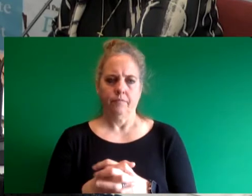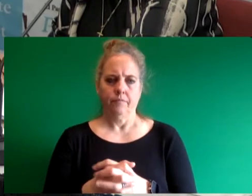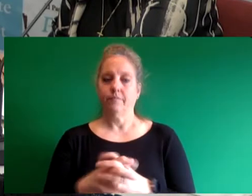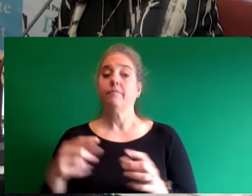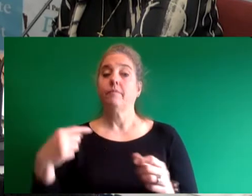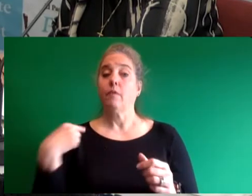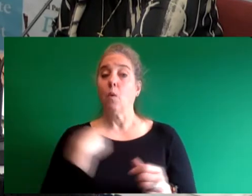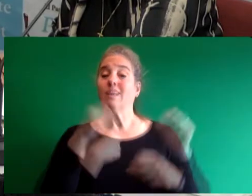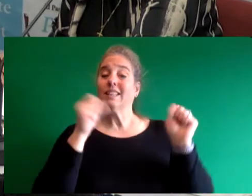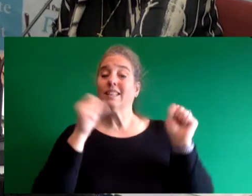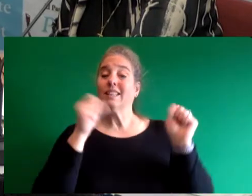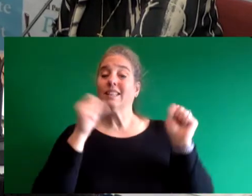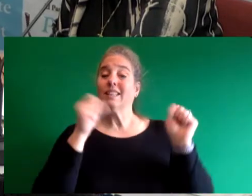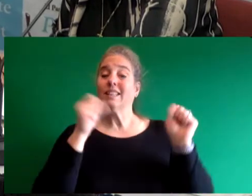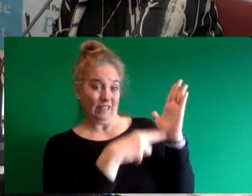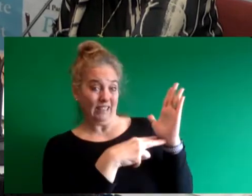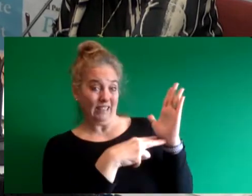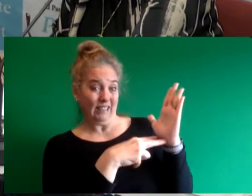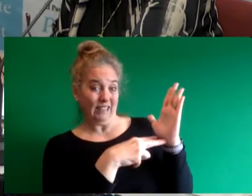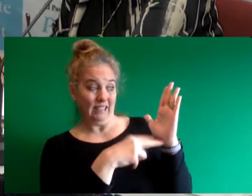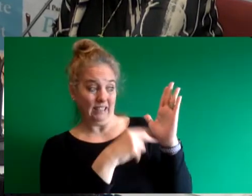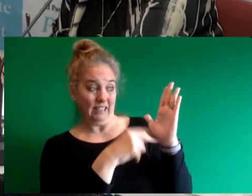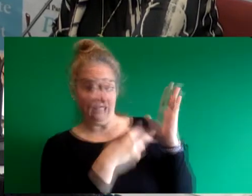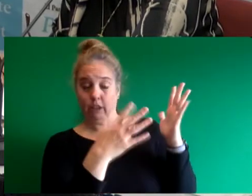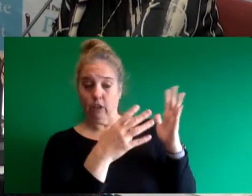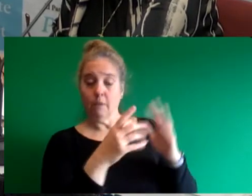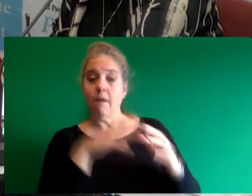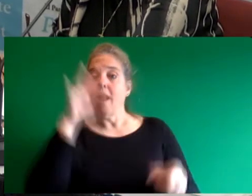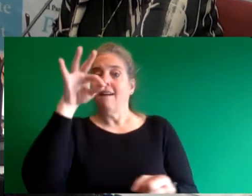Okay. Need a second. Need a second